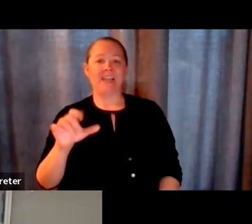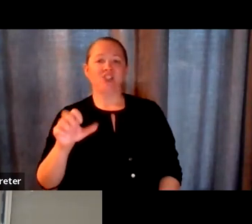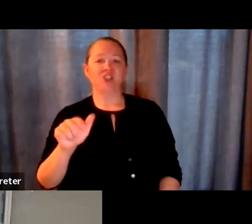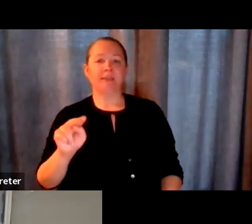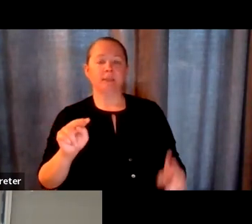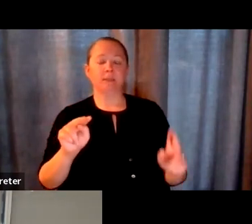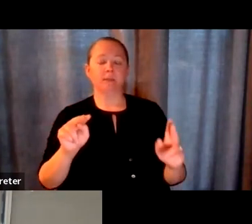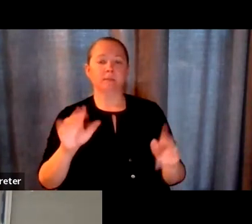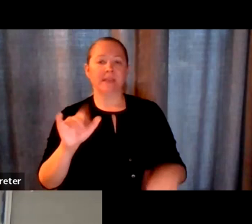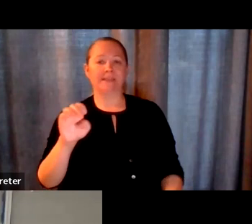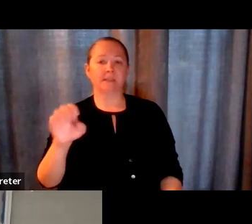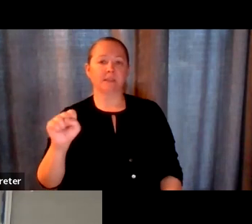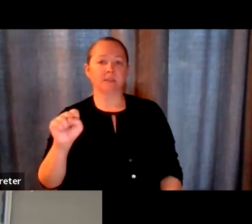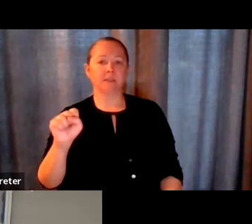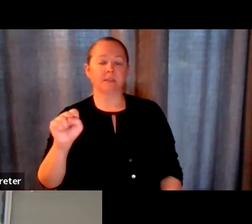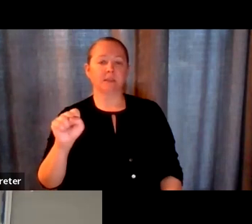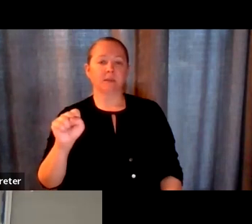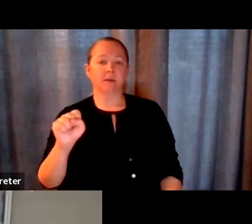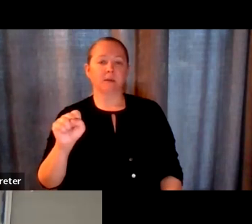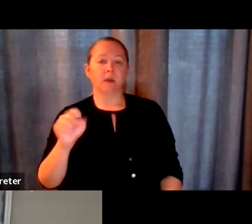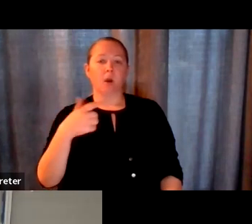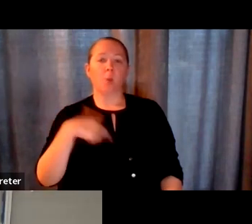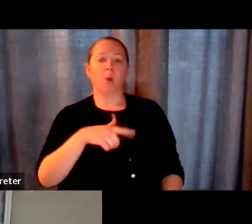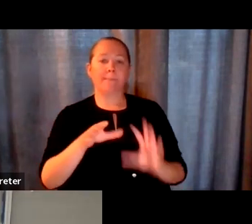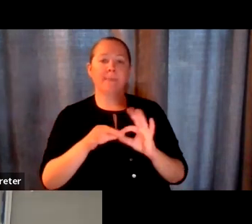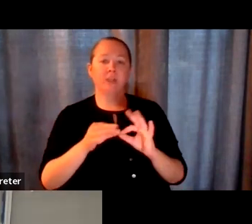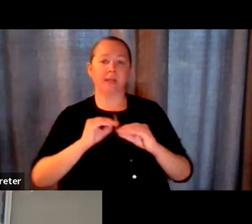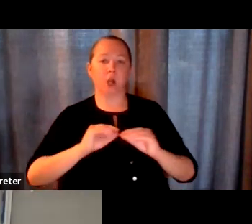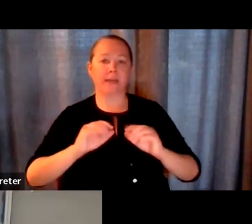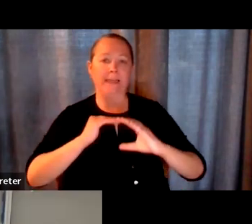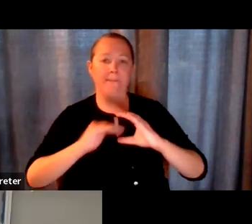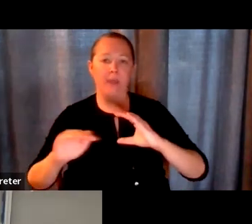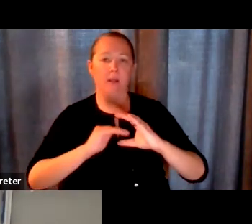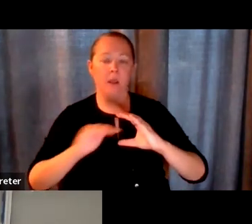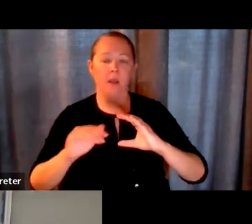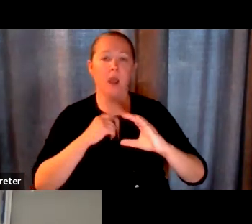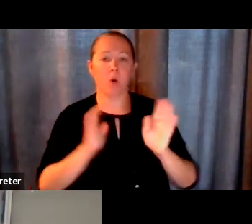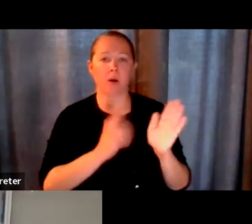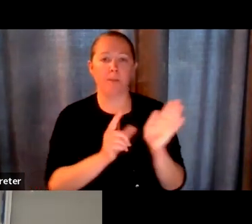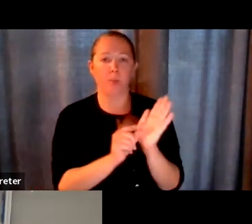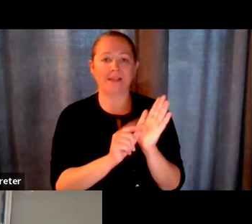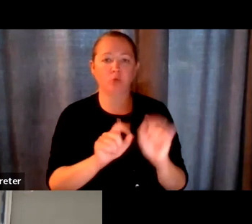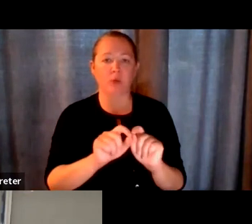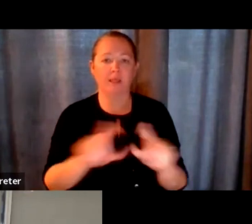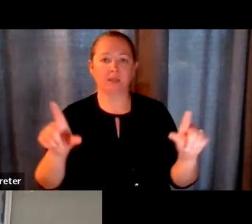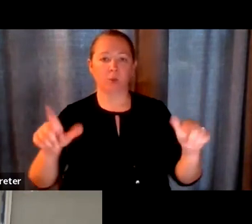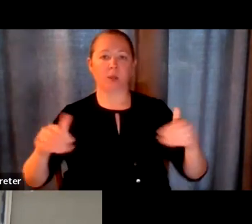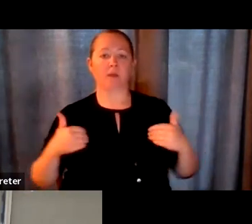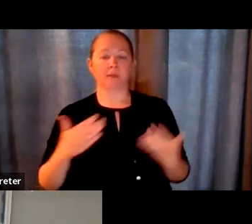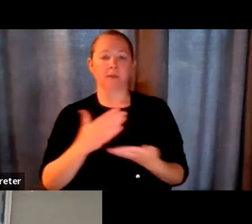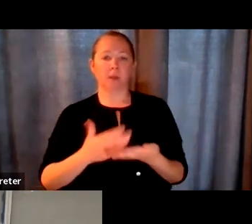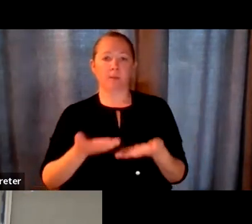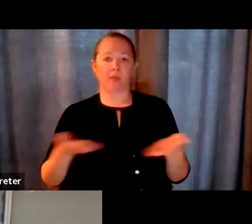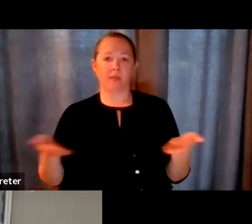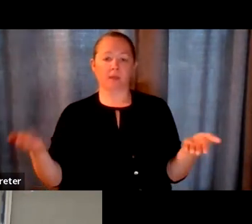in our email and press release that we do have some things that we are looking at and moving forward